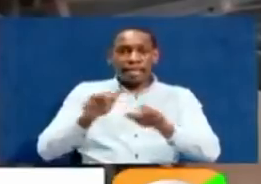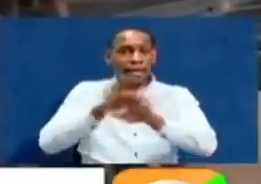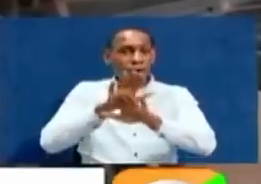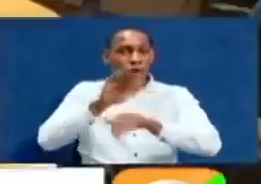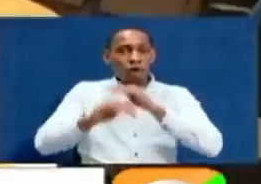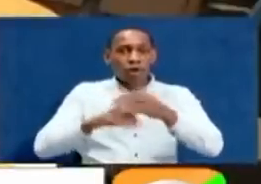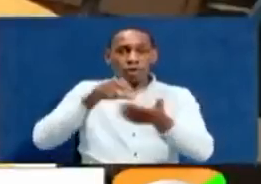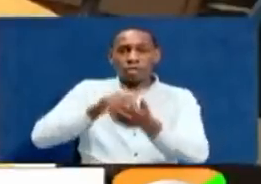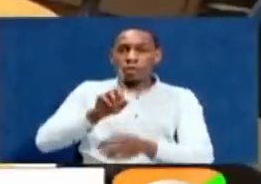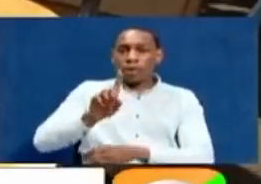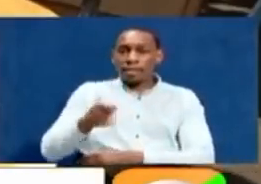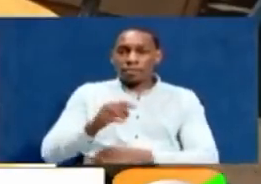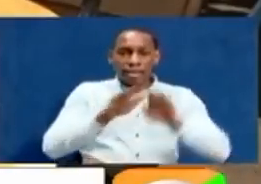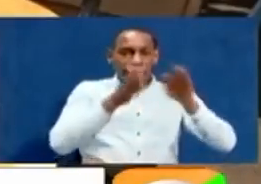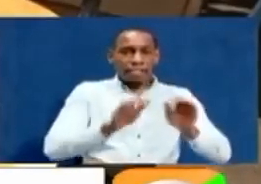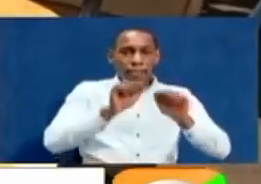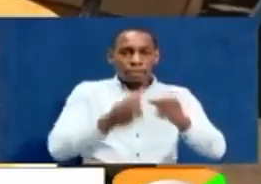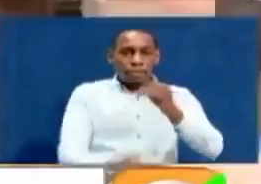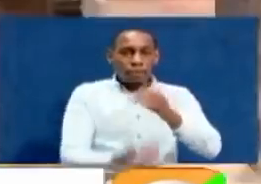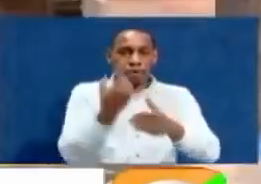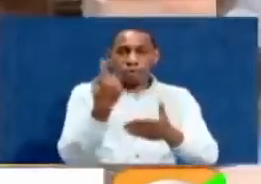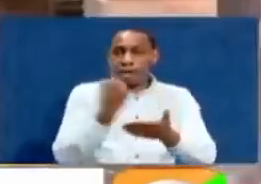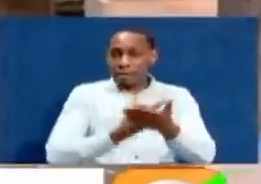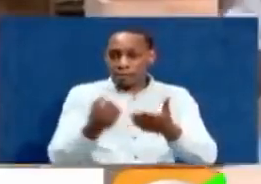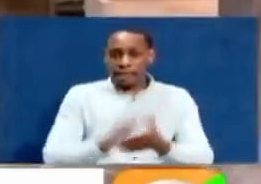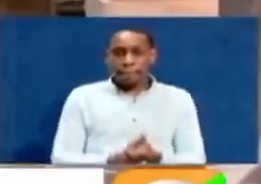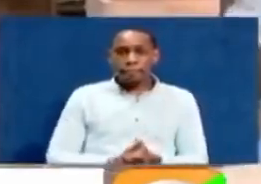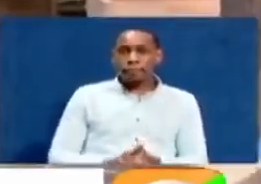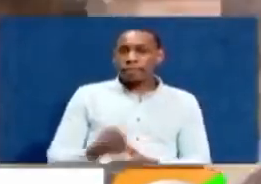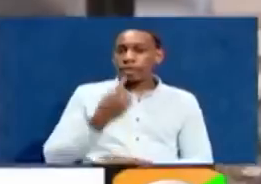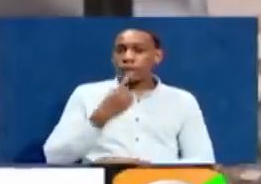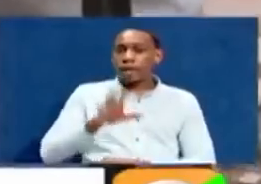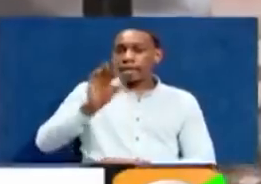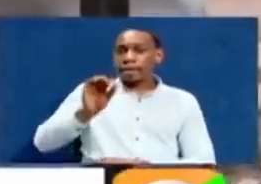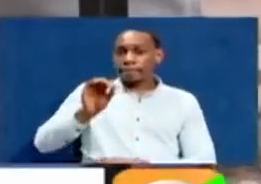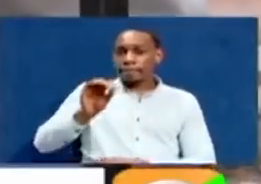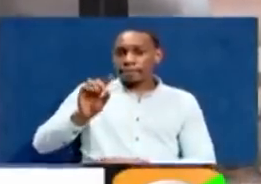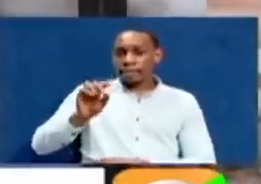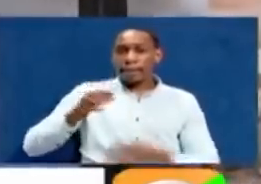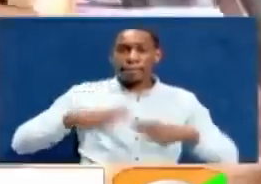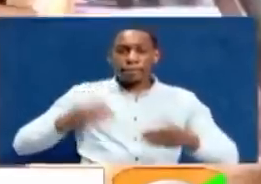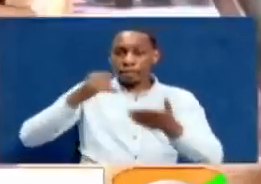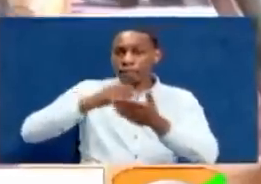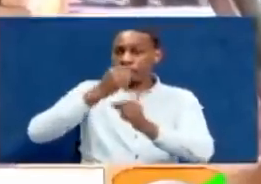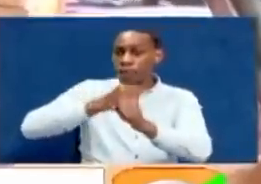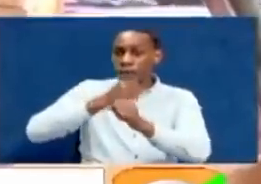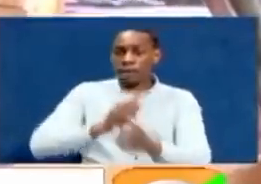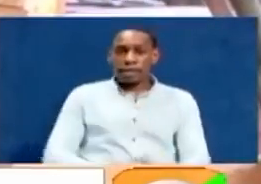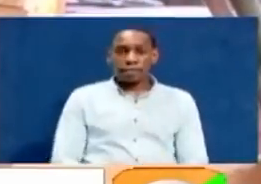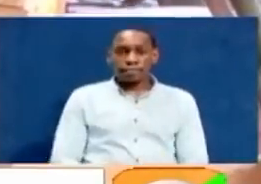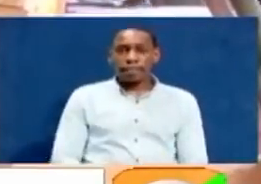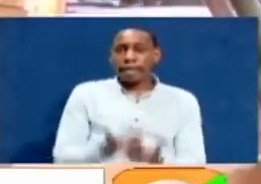conditions, 1,000 desks can be produced in a week. With the close to 150 artisans engaged here.